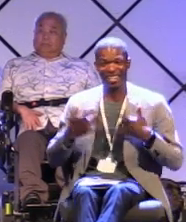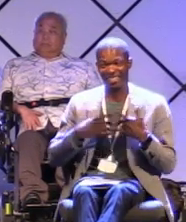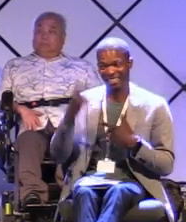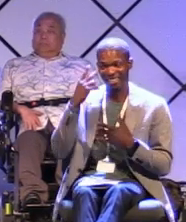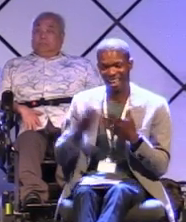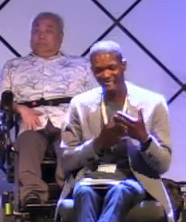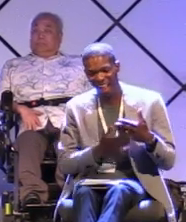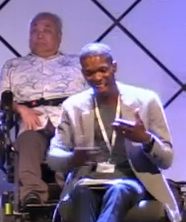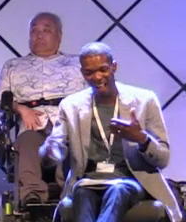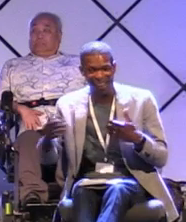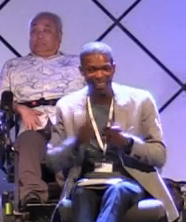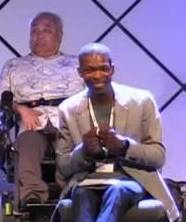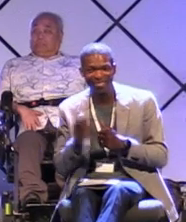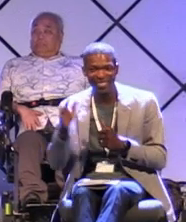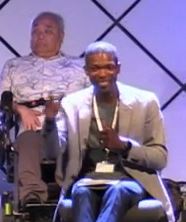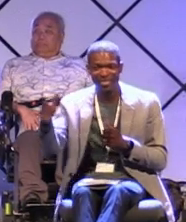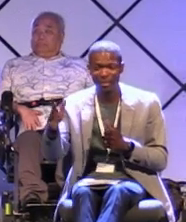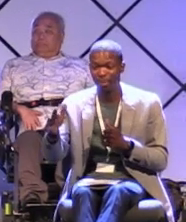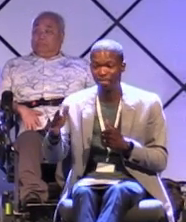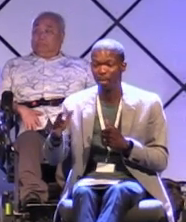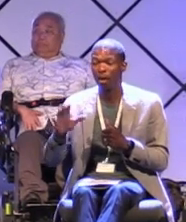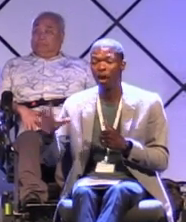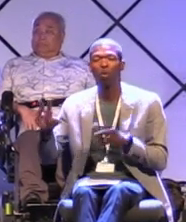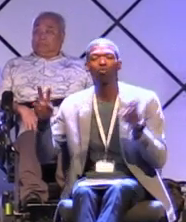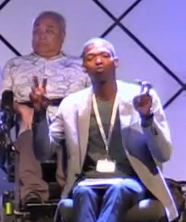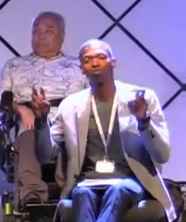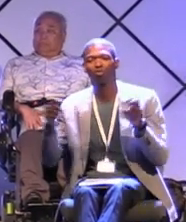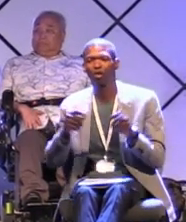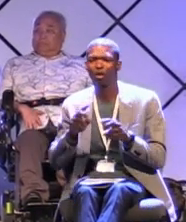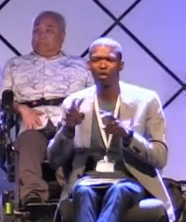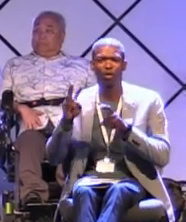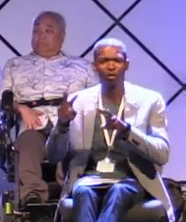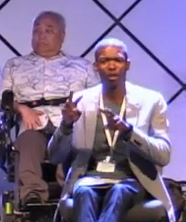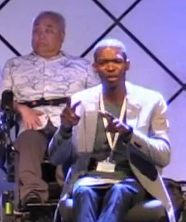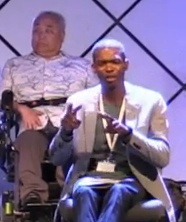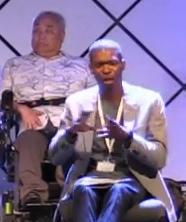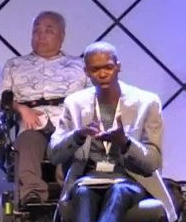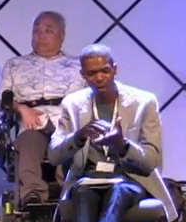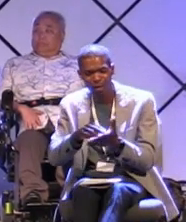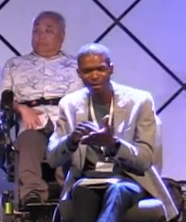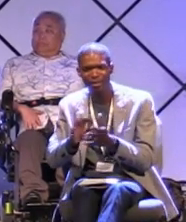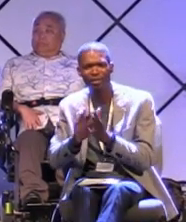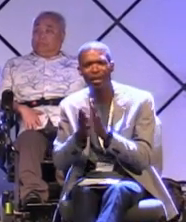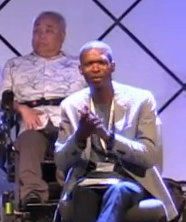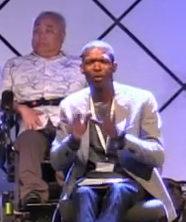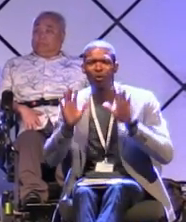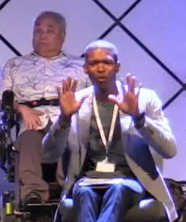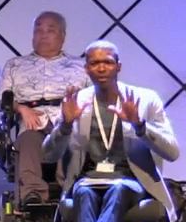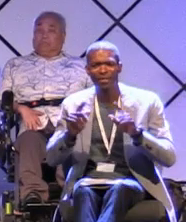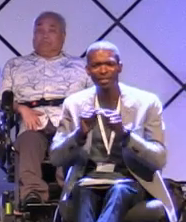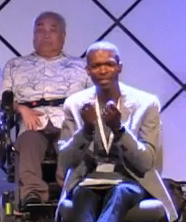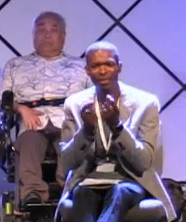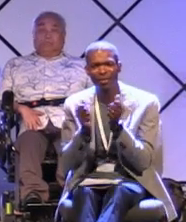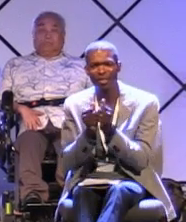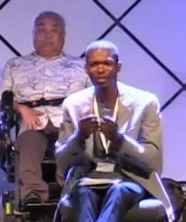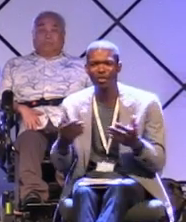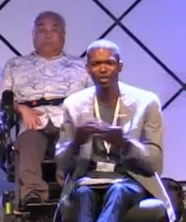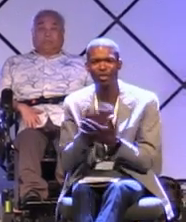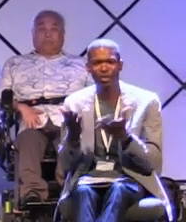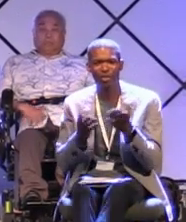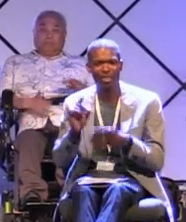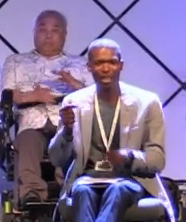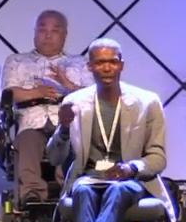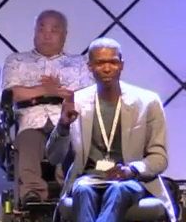Tiffany's own words, I look forward to learning and becoming a wonderful tea with my sweet new service dog, Bee.